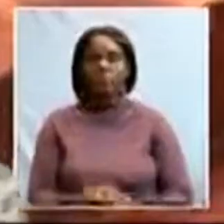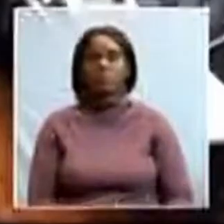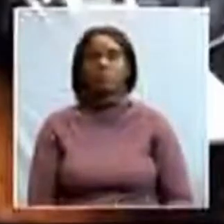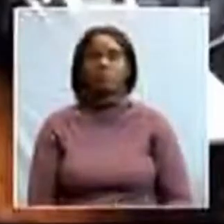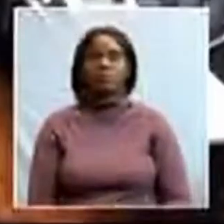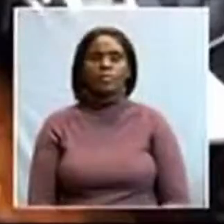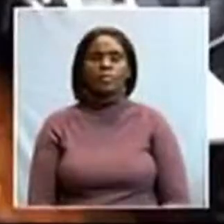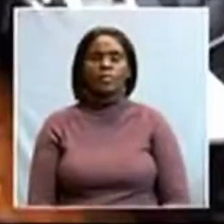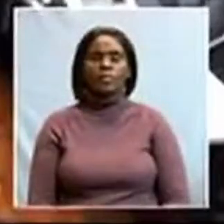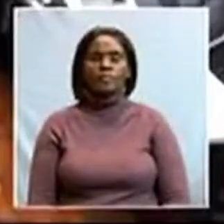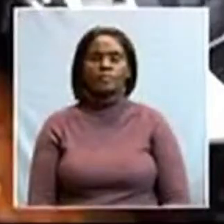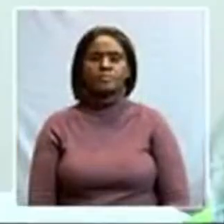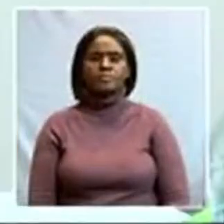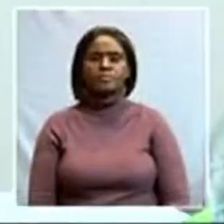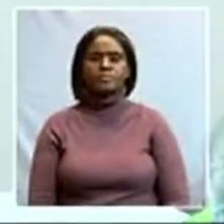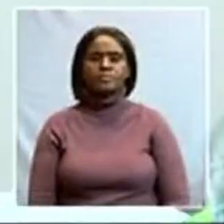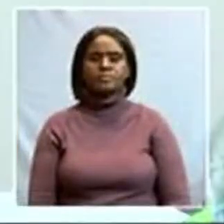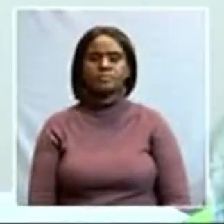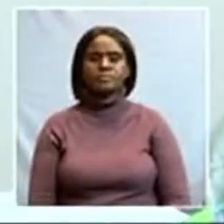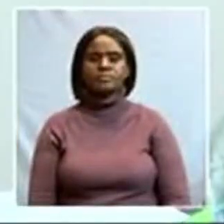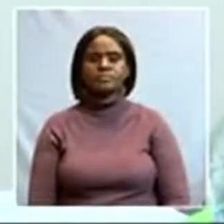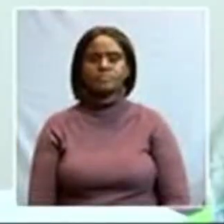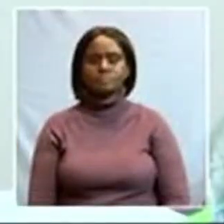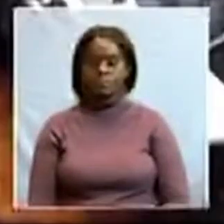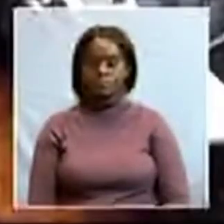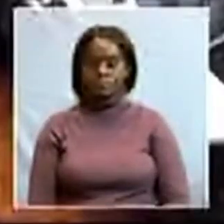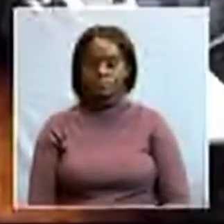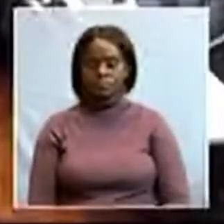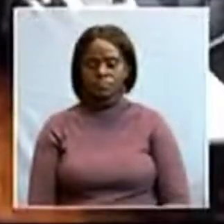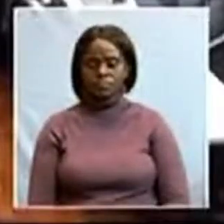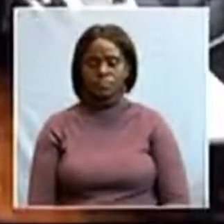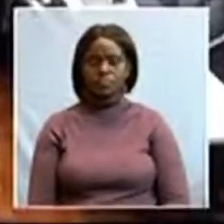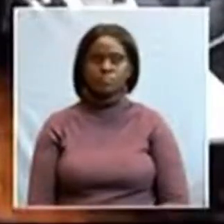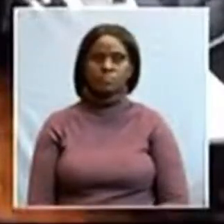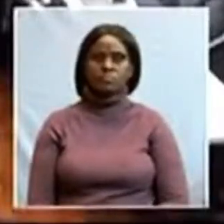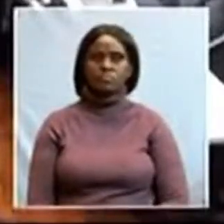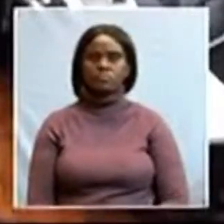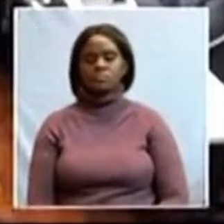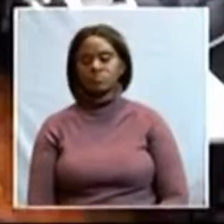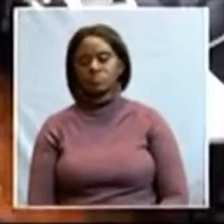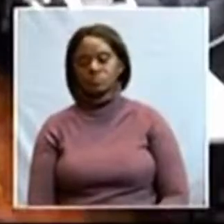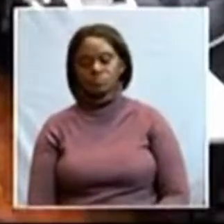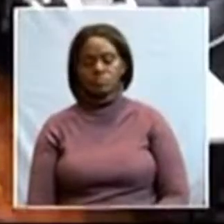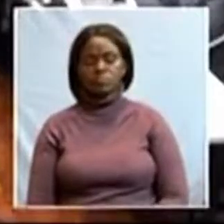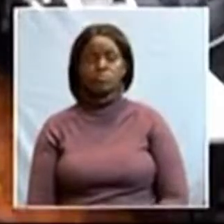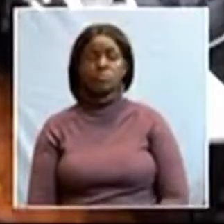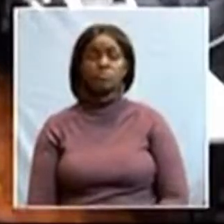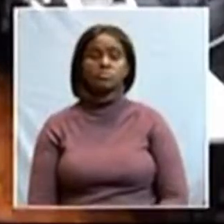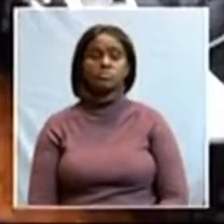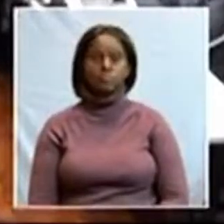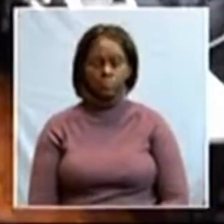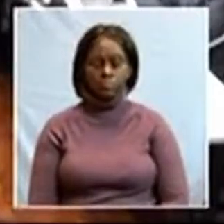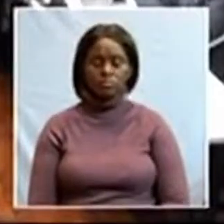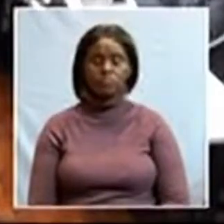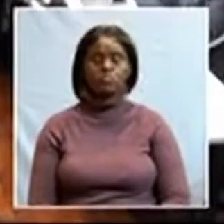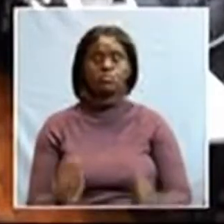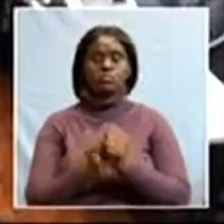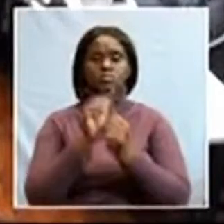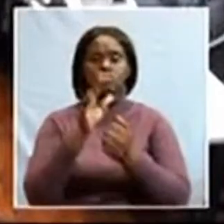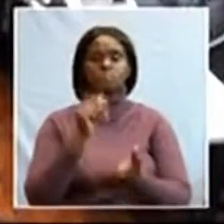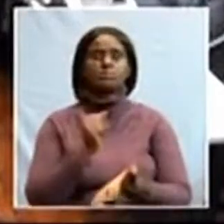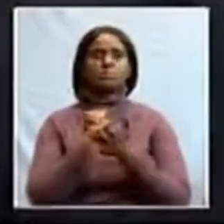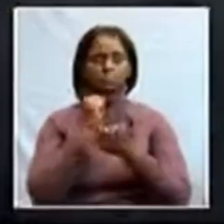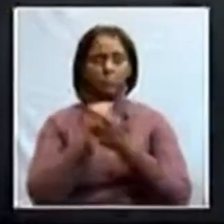Thank you. Honorable Kalobo. Thank you very much, Chair. With your indulgence, may I